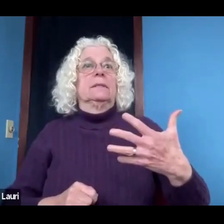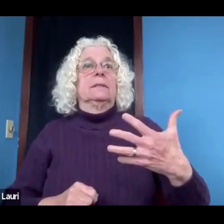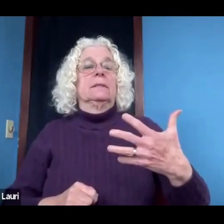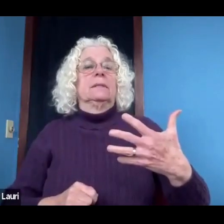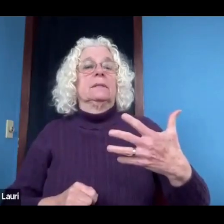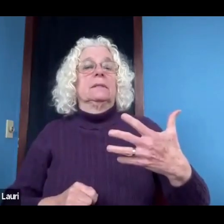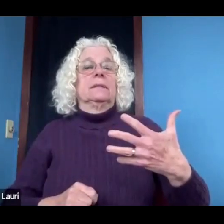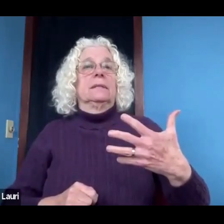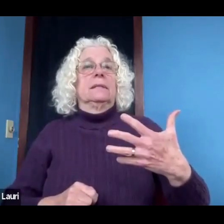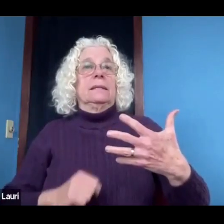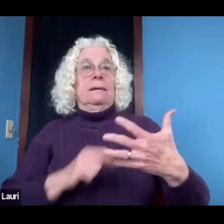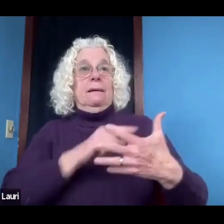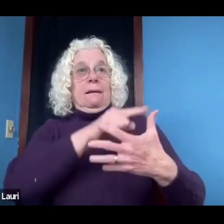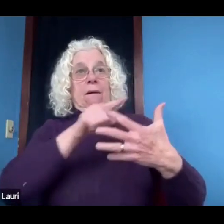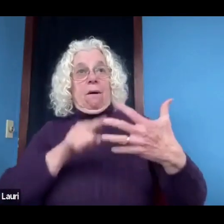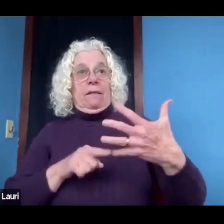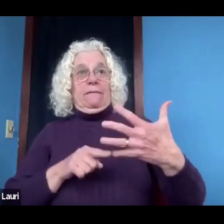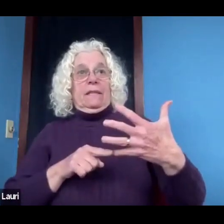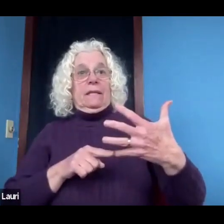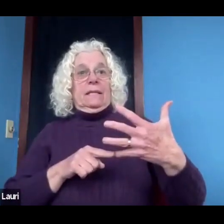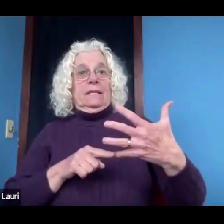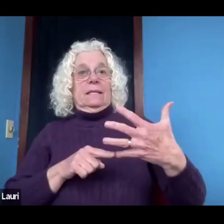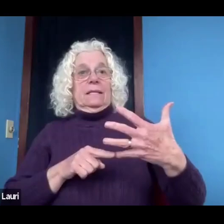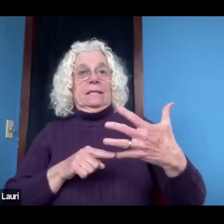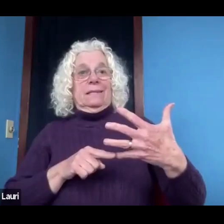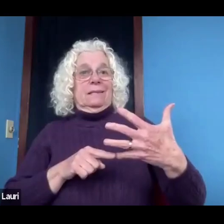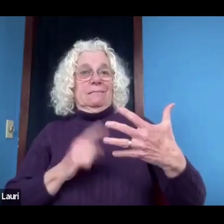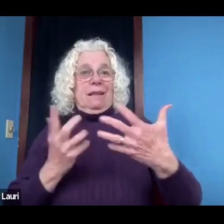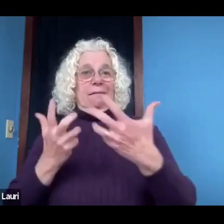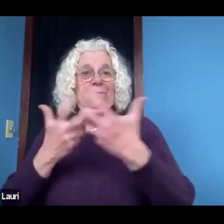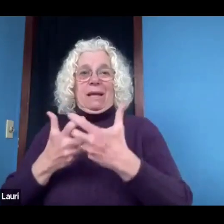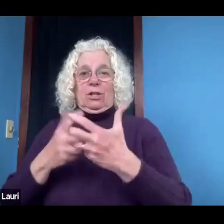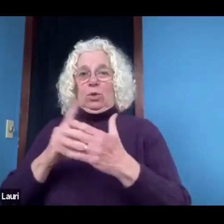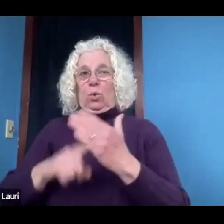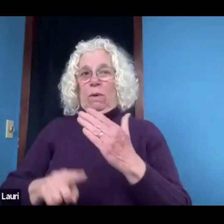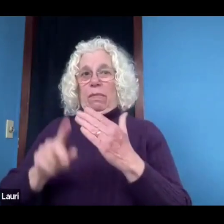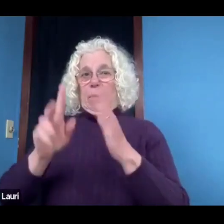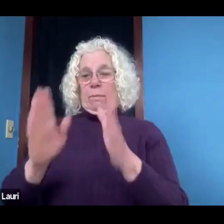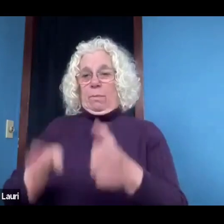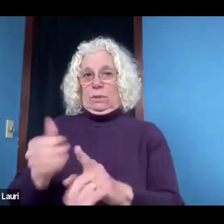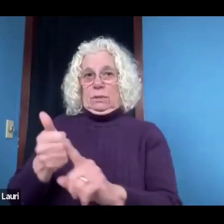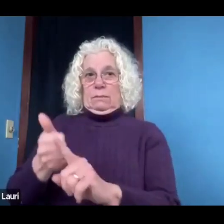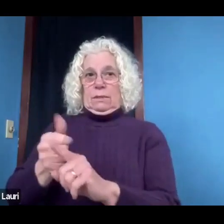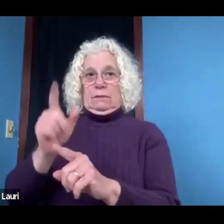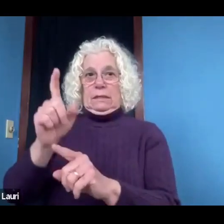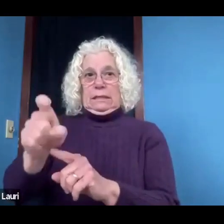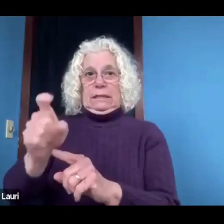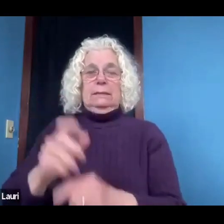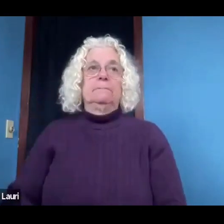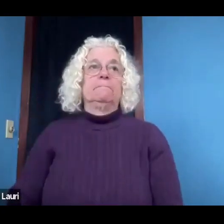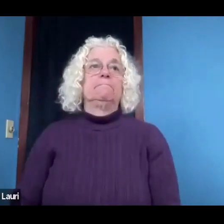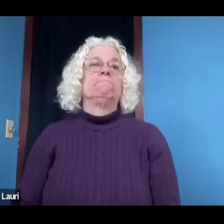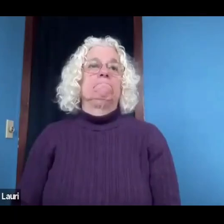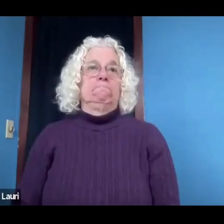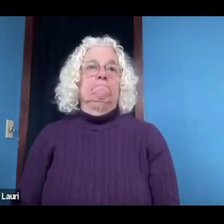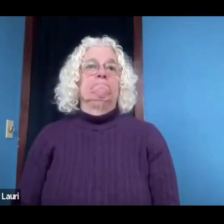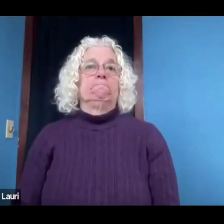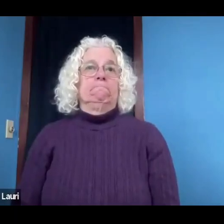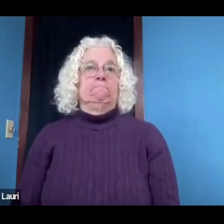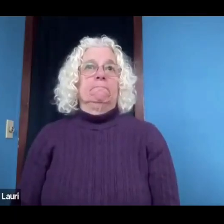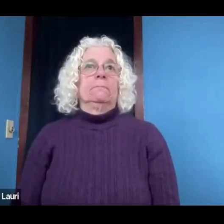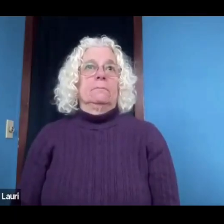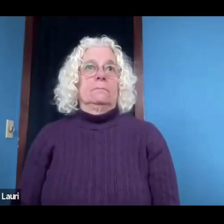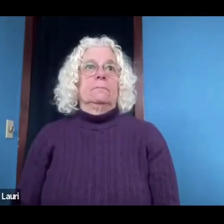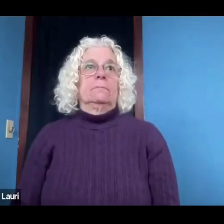But obviously, so it provides a lot of those individualized assistance that someone might need. Next